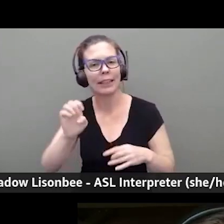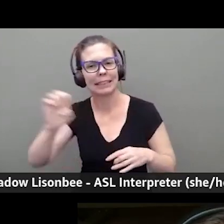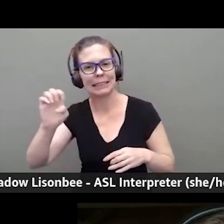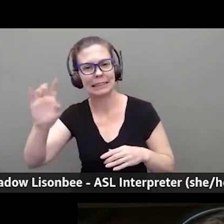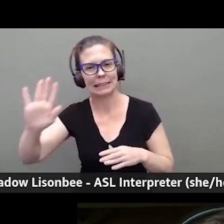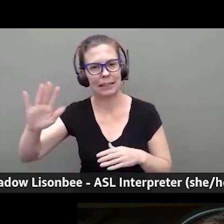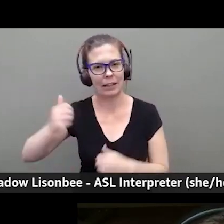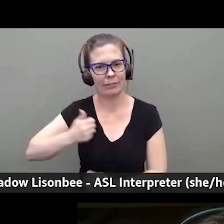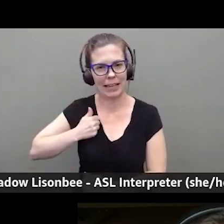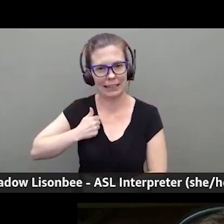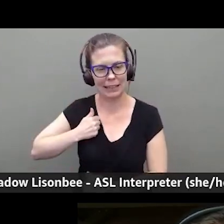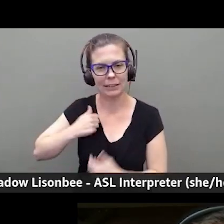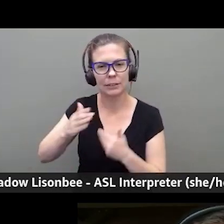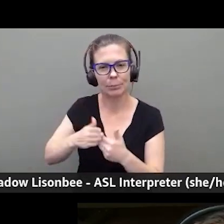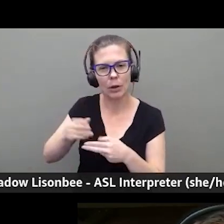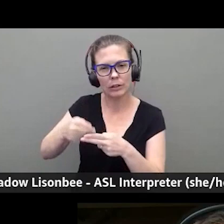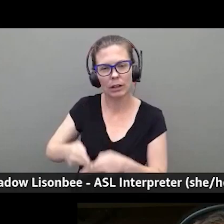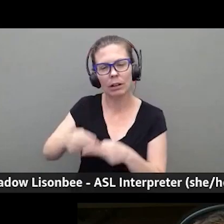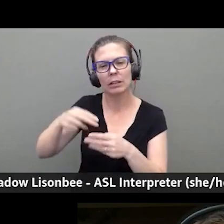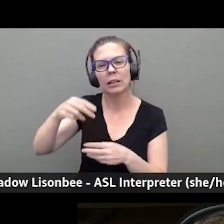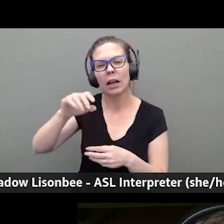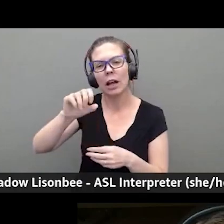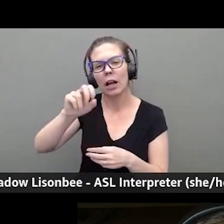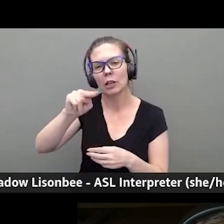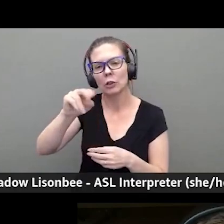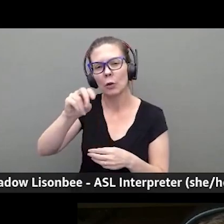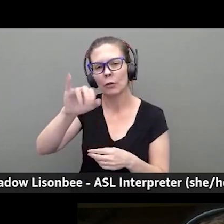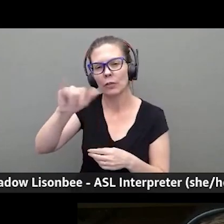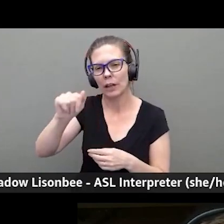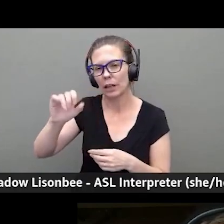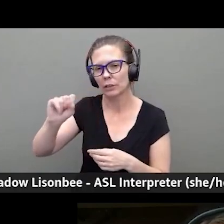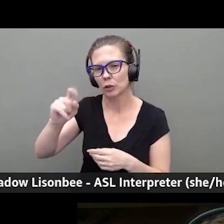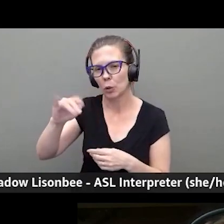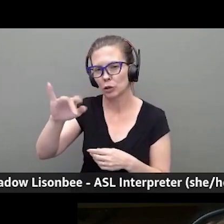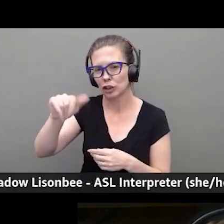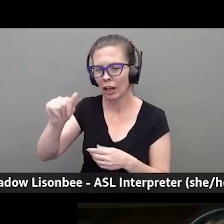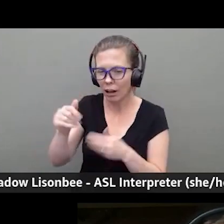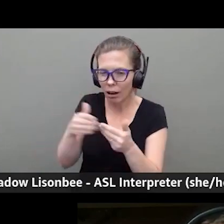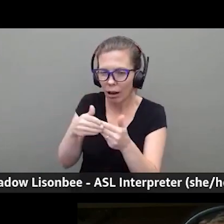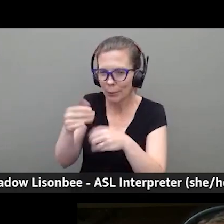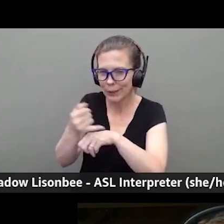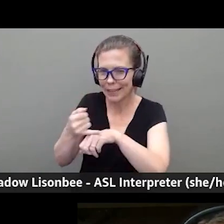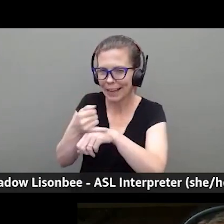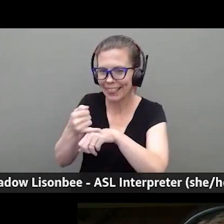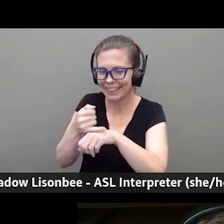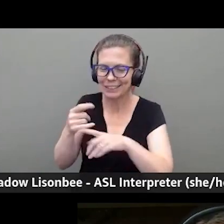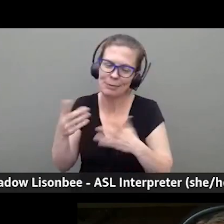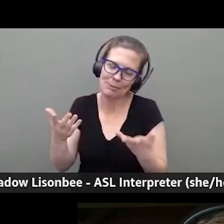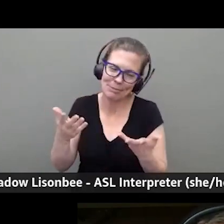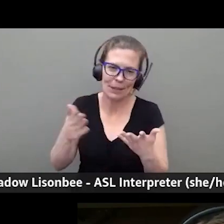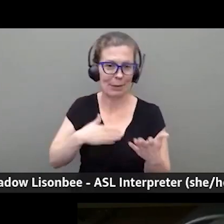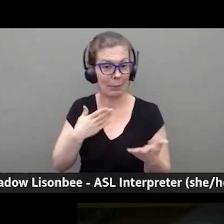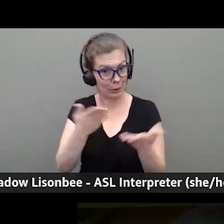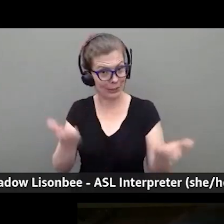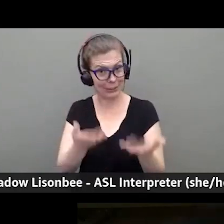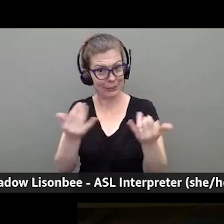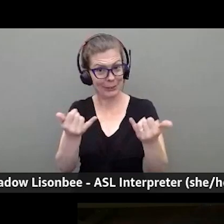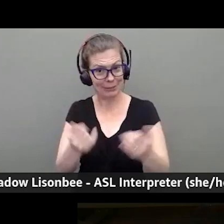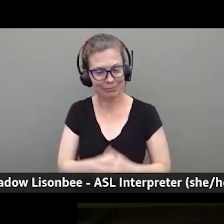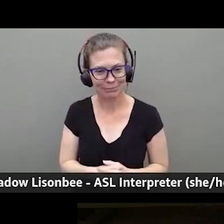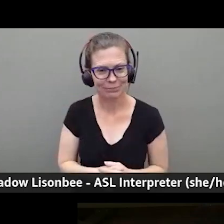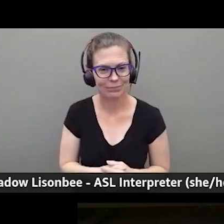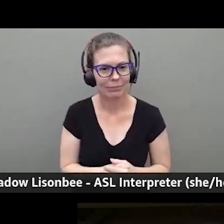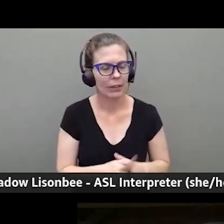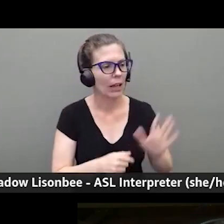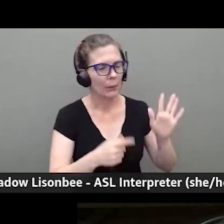Canada in a small province called Nova Scotia. It's nearly an island, but so happy to join you folks here today. I just